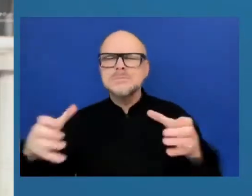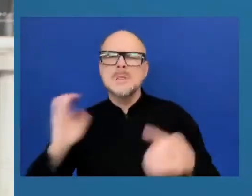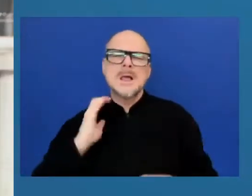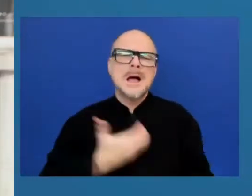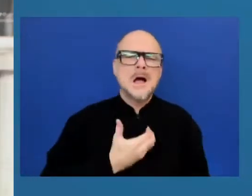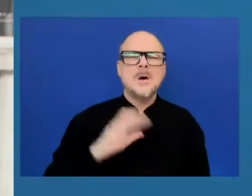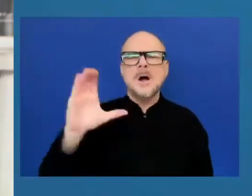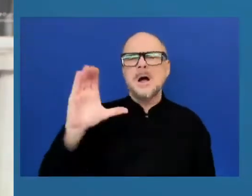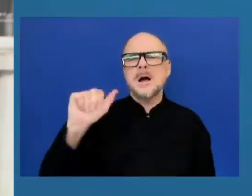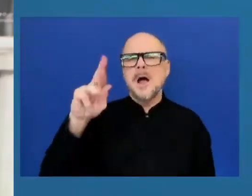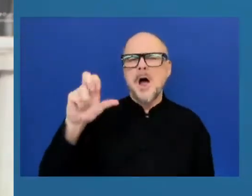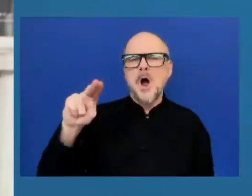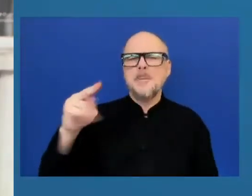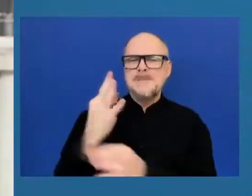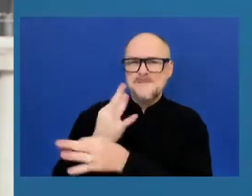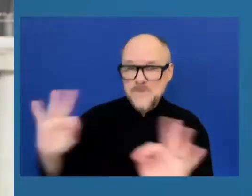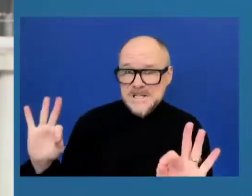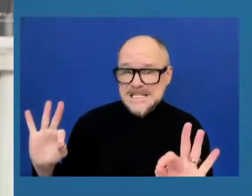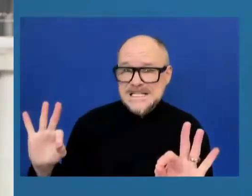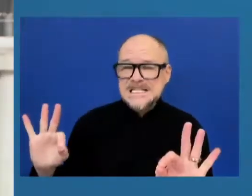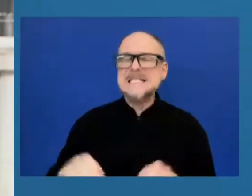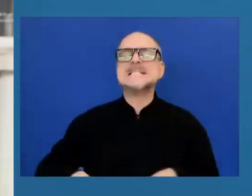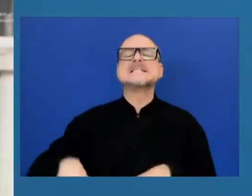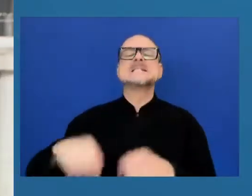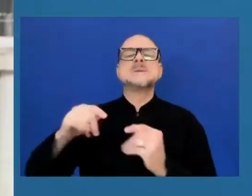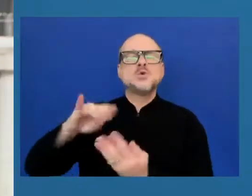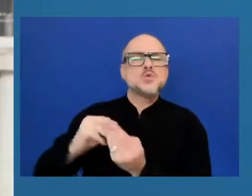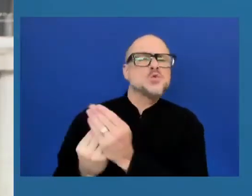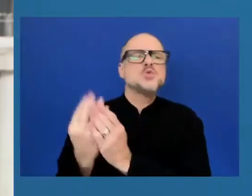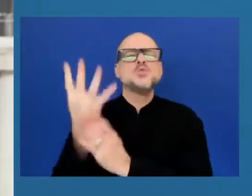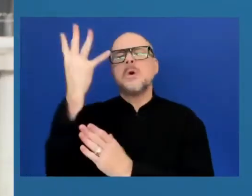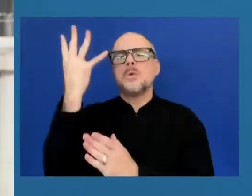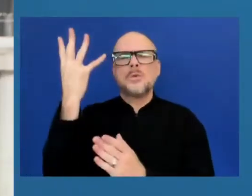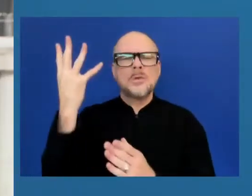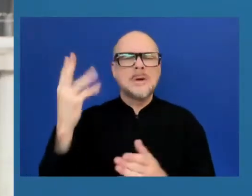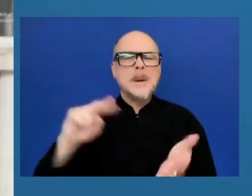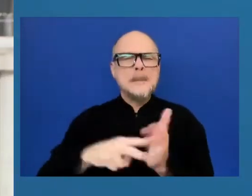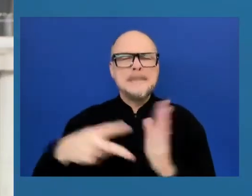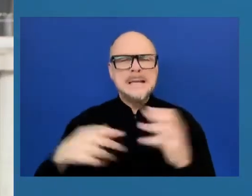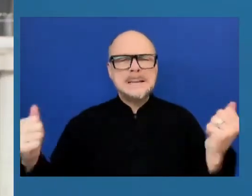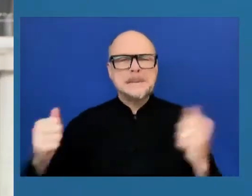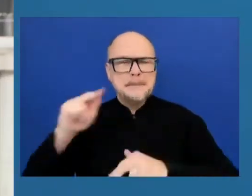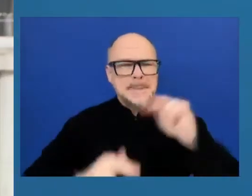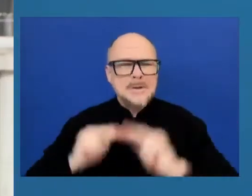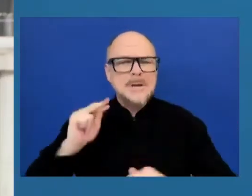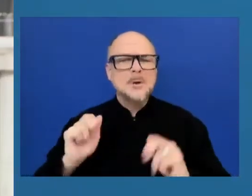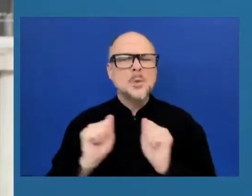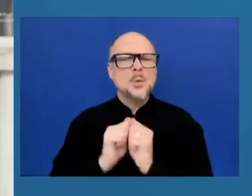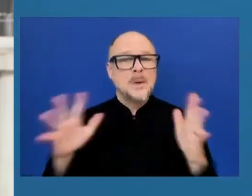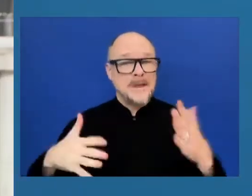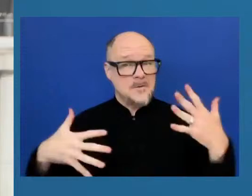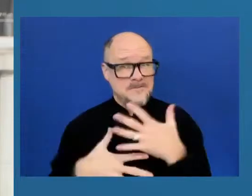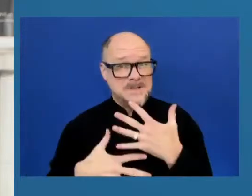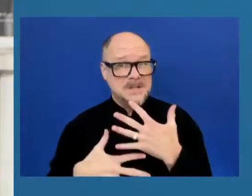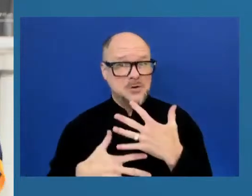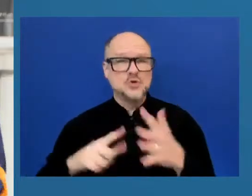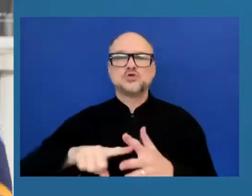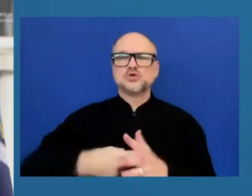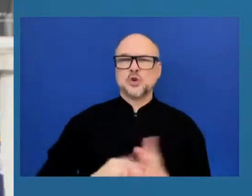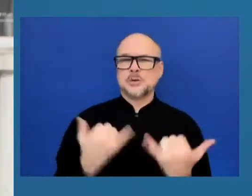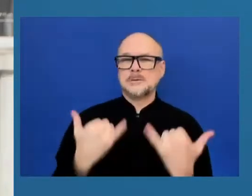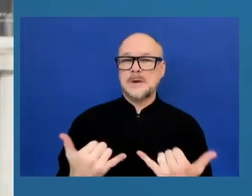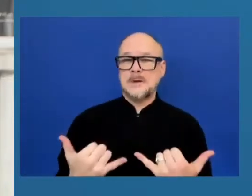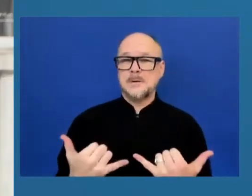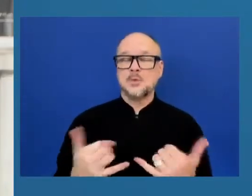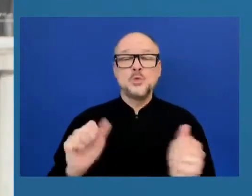capacity. And that means building without fear, starting right now. And with this new plant, just